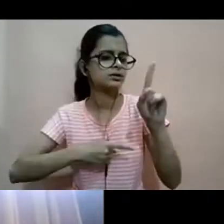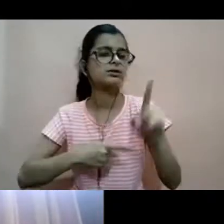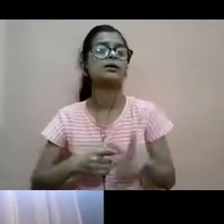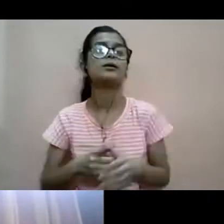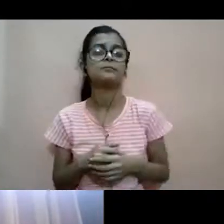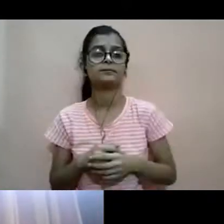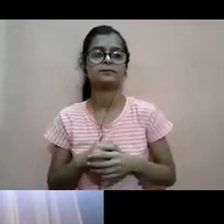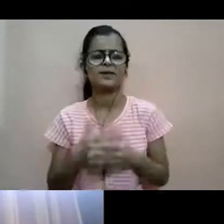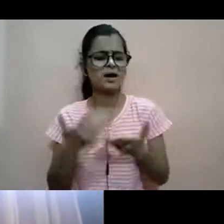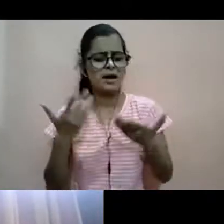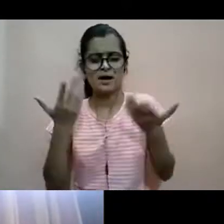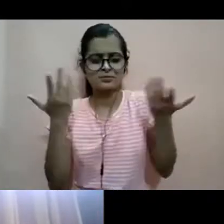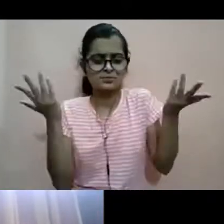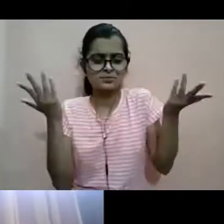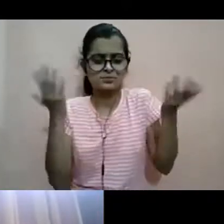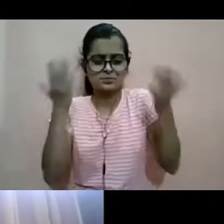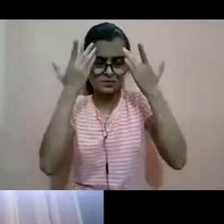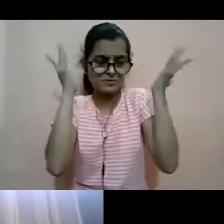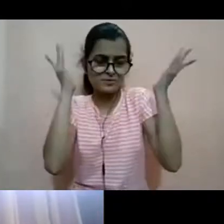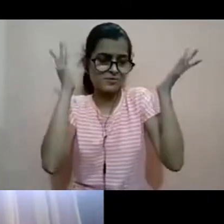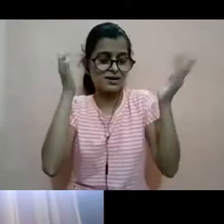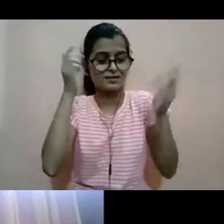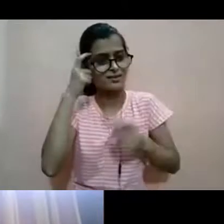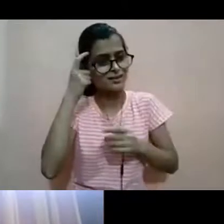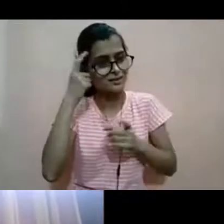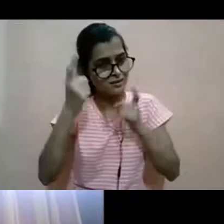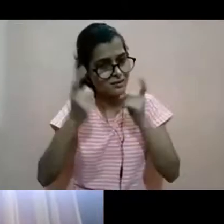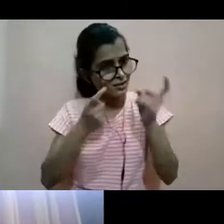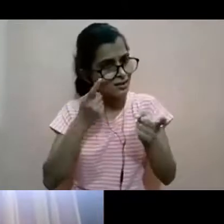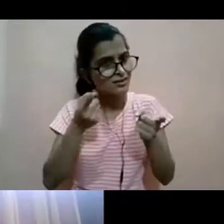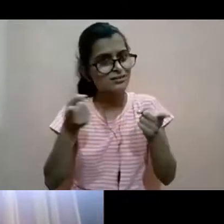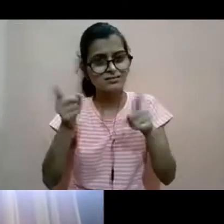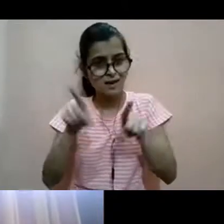I don't know how to think about this, and I really encourage